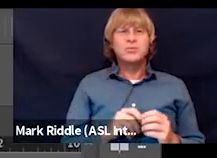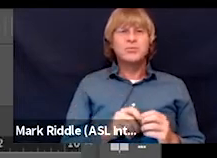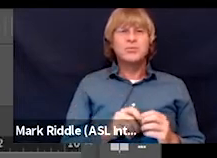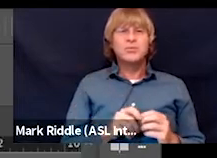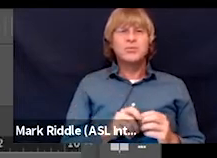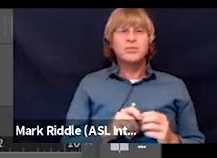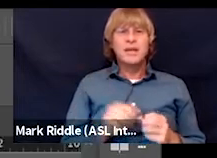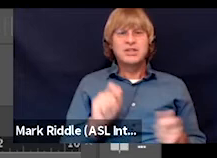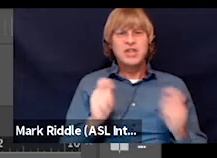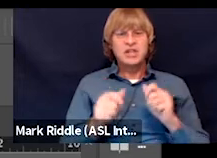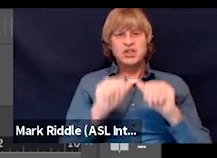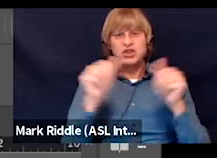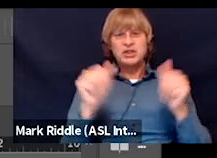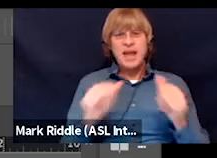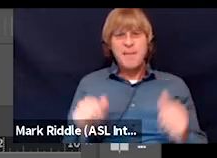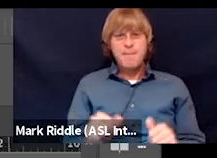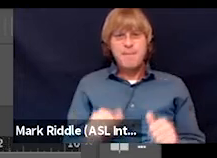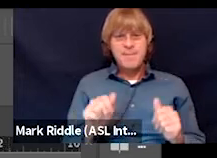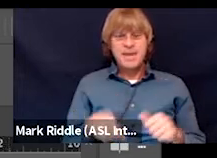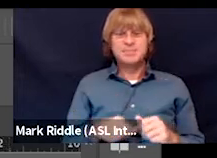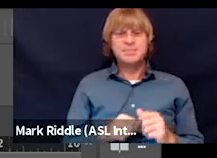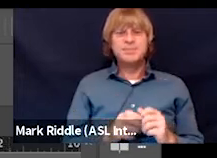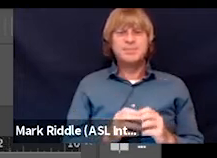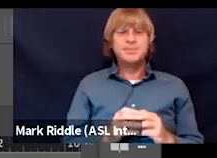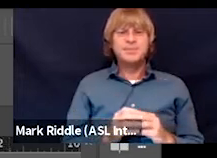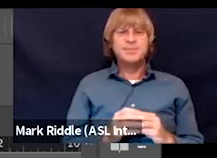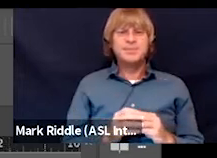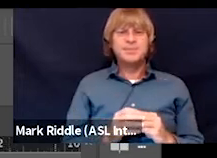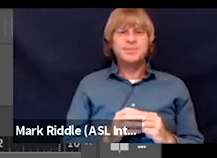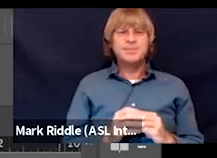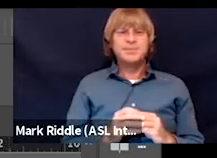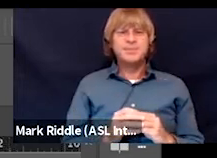can change the shape of something for you.